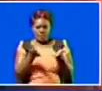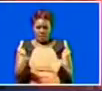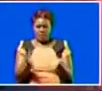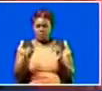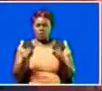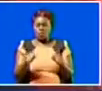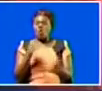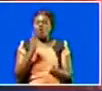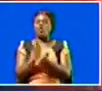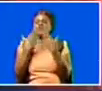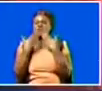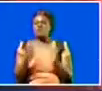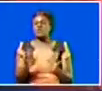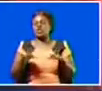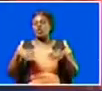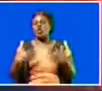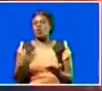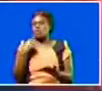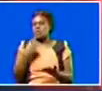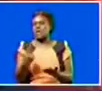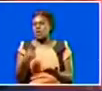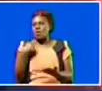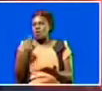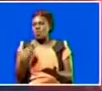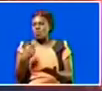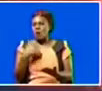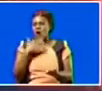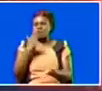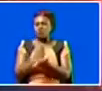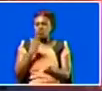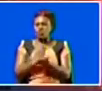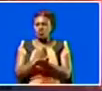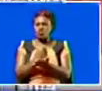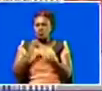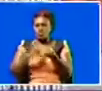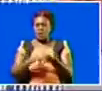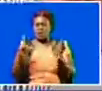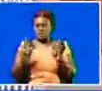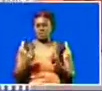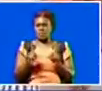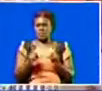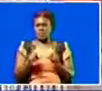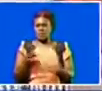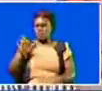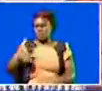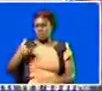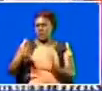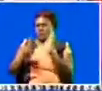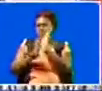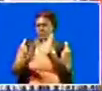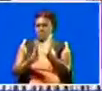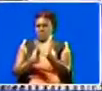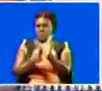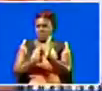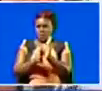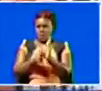can confirm or even tell who produces a genuine marriage certificate and who does not. The Laikipia women rep rallied with